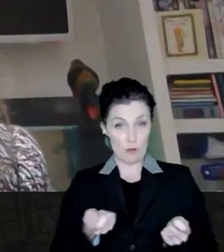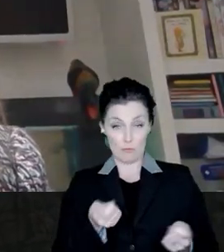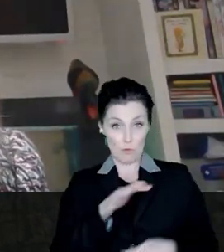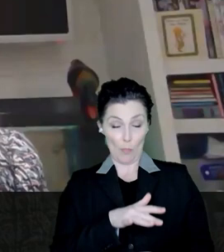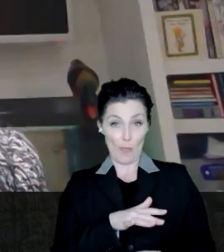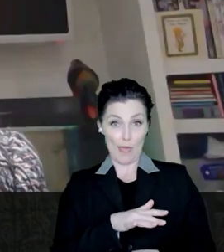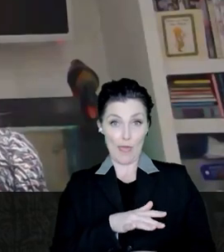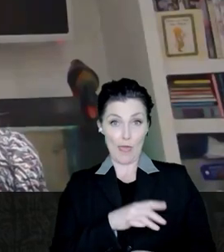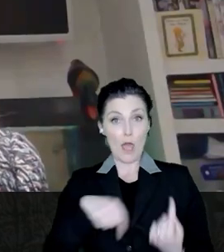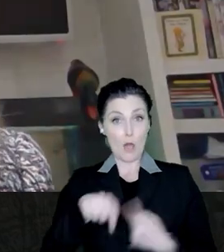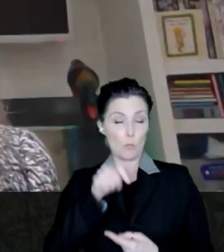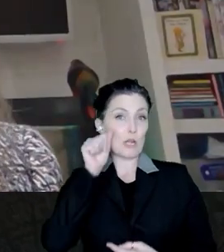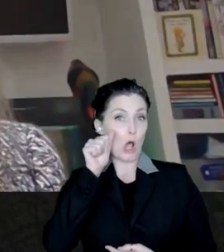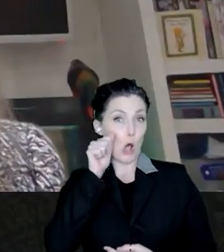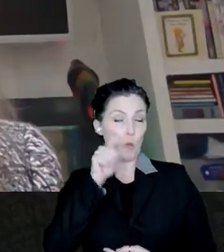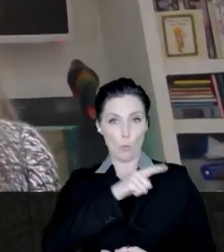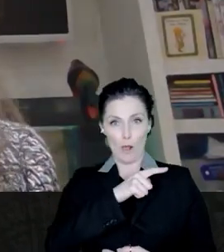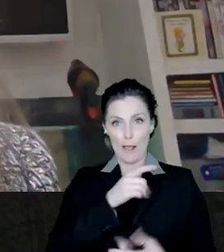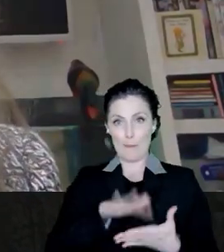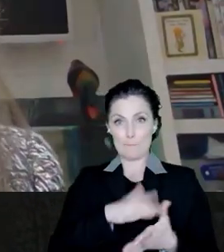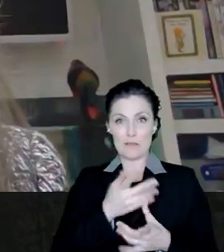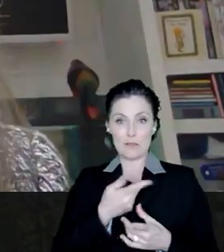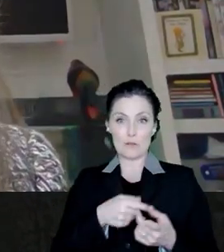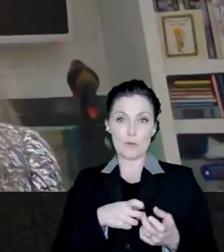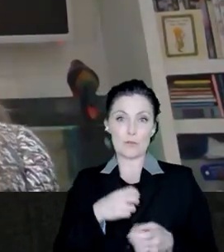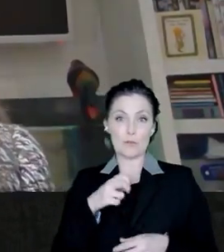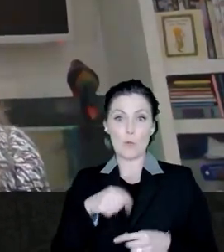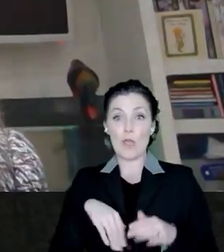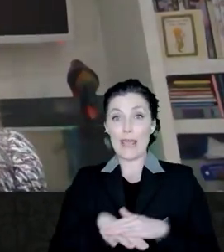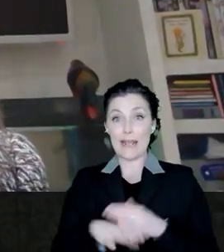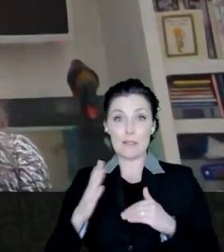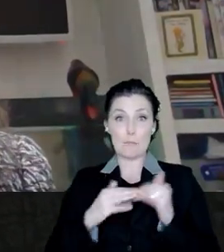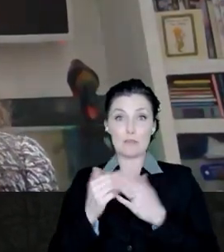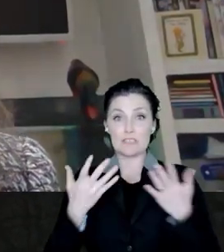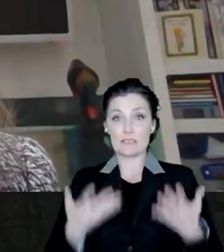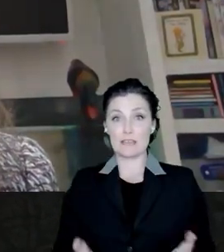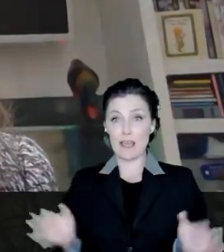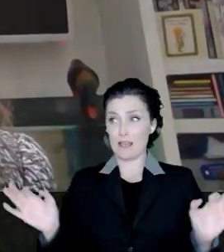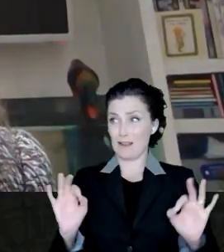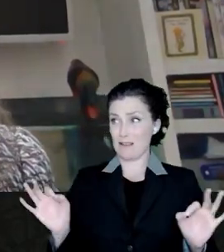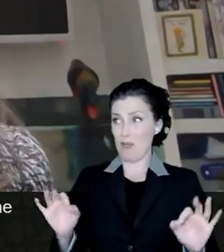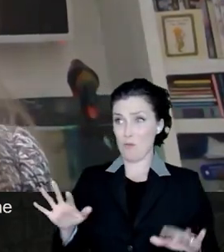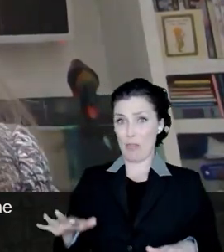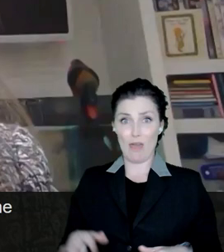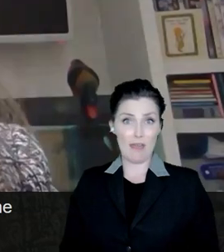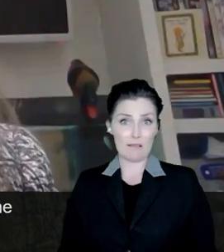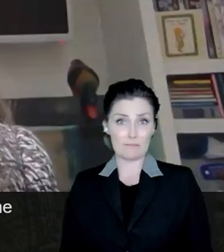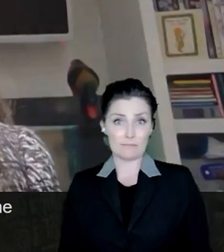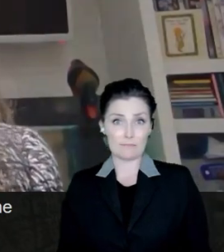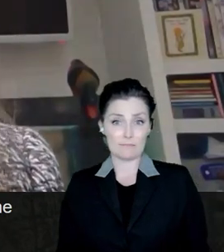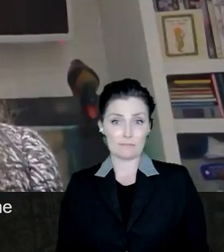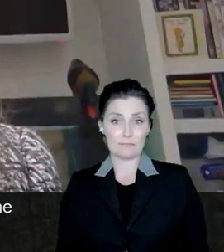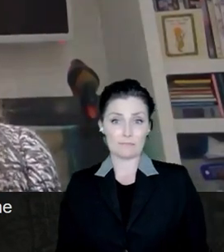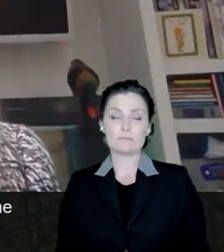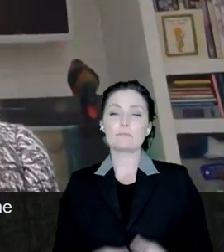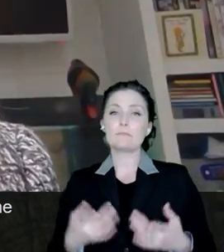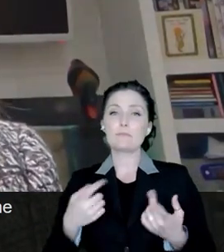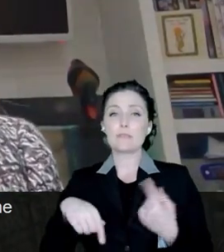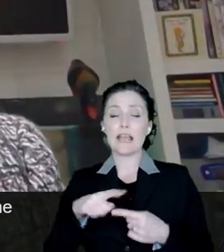for a fact because we were rattling around in the building today with nobody else there. As for gangs,